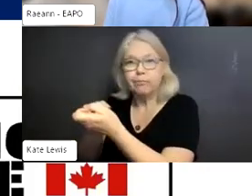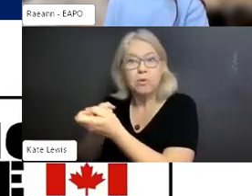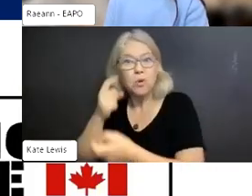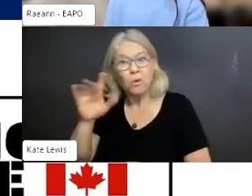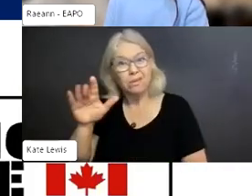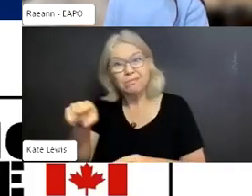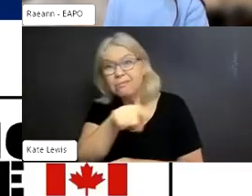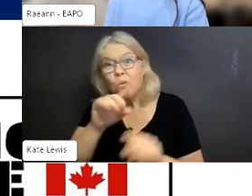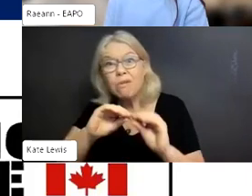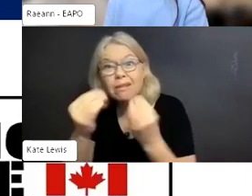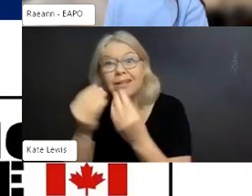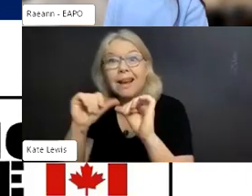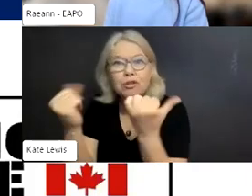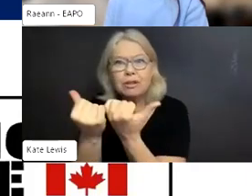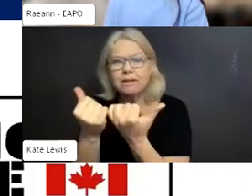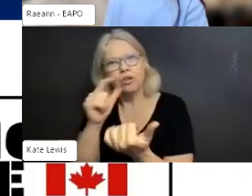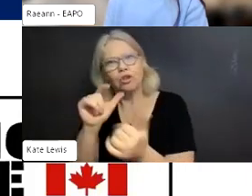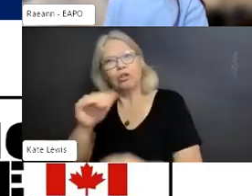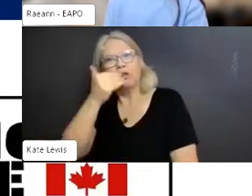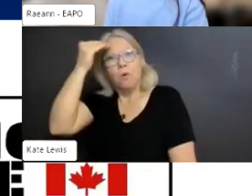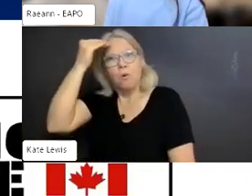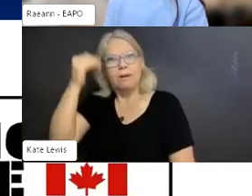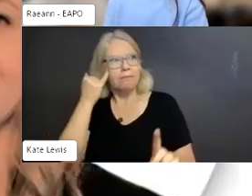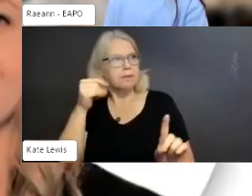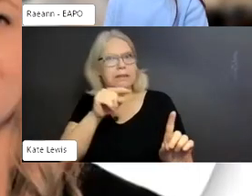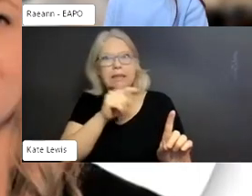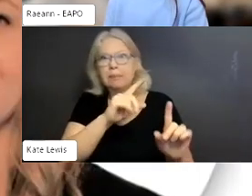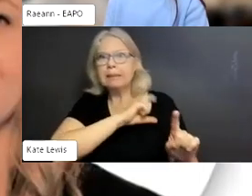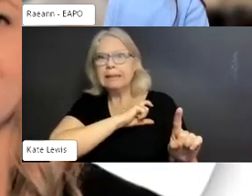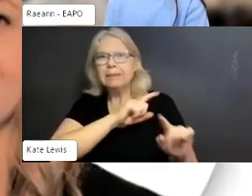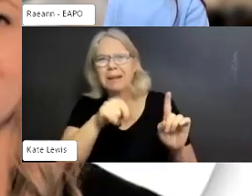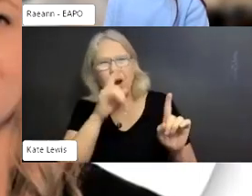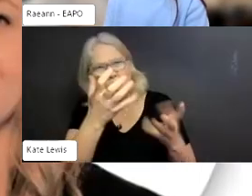partners are if the situation arises where you do need their support.